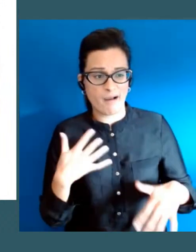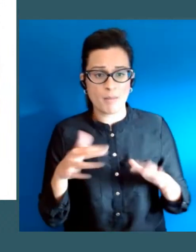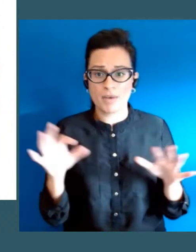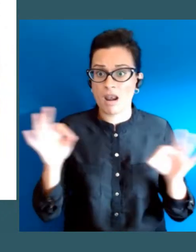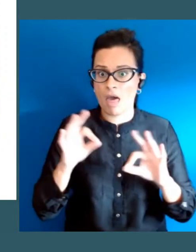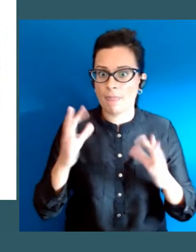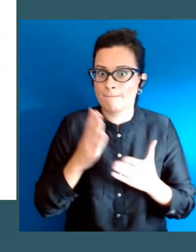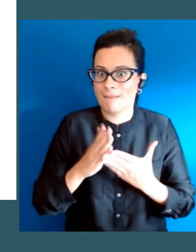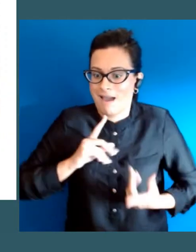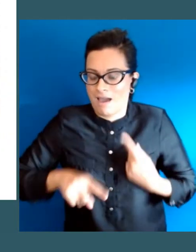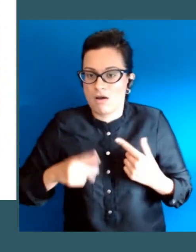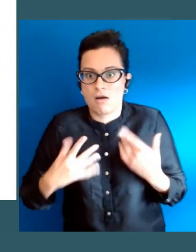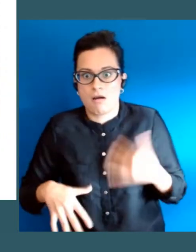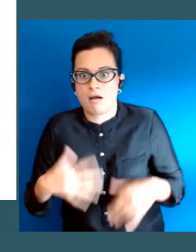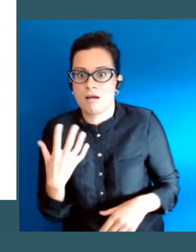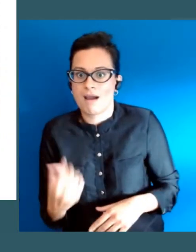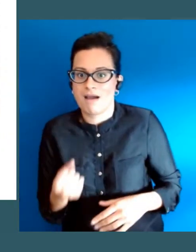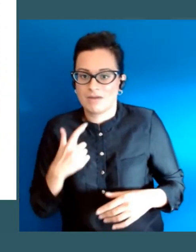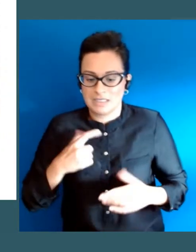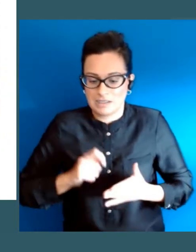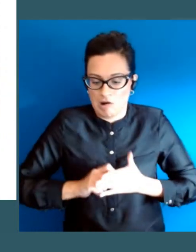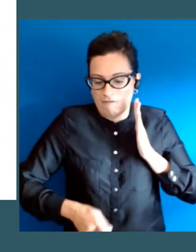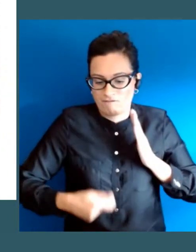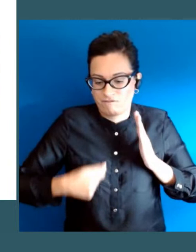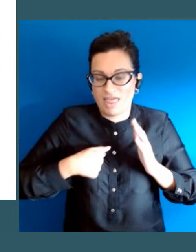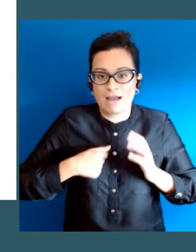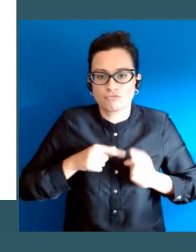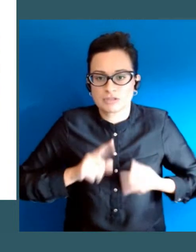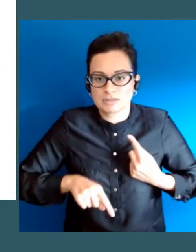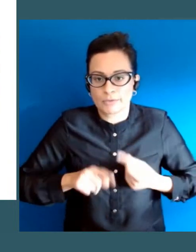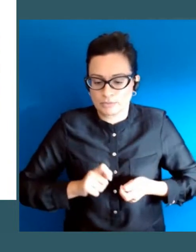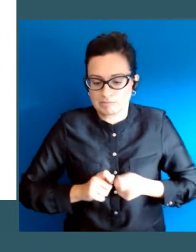that immune response.